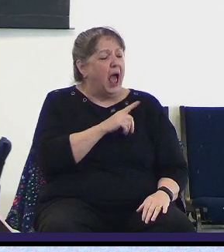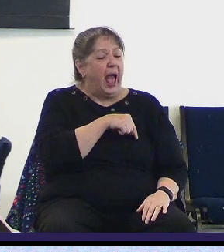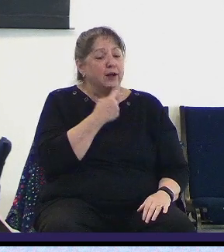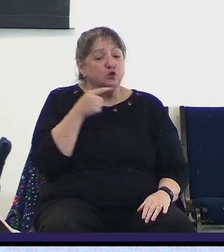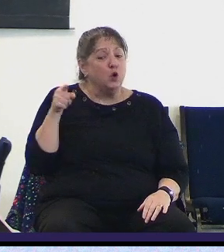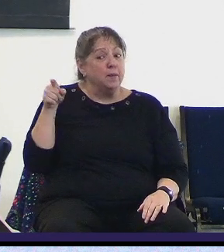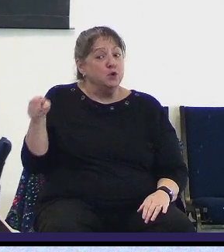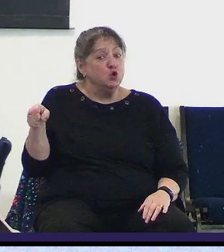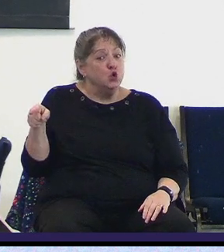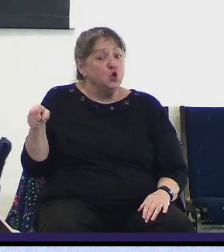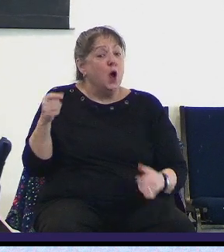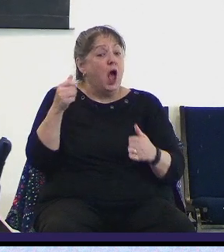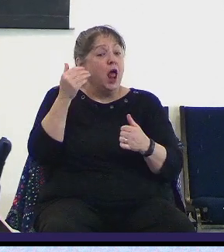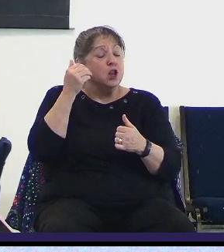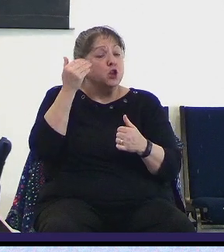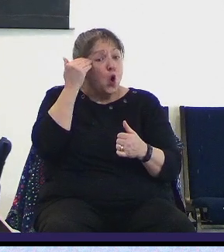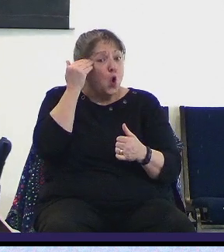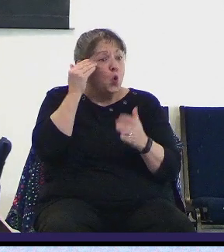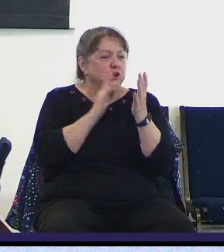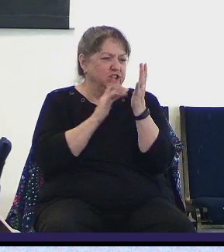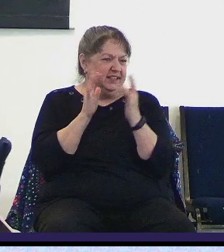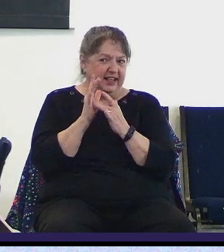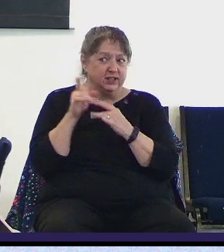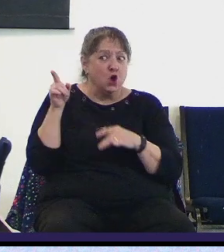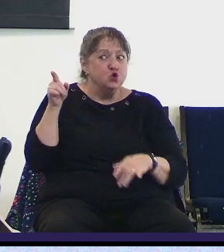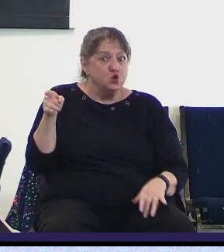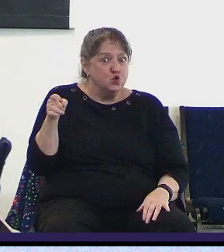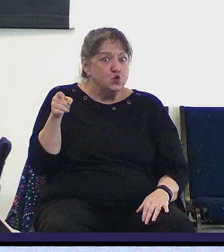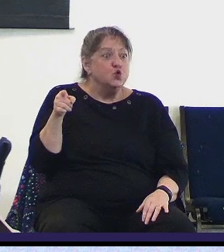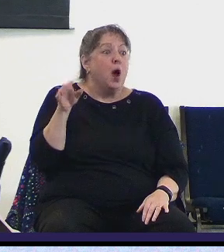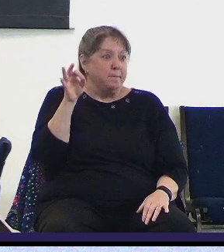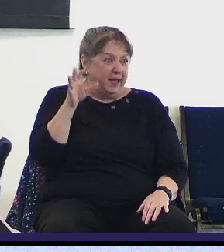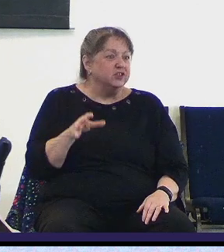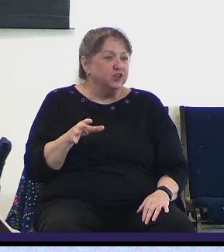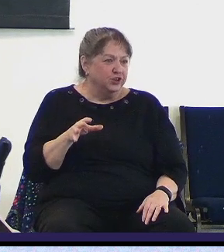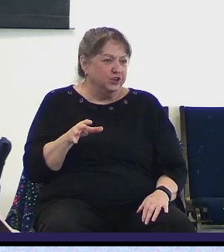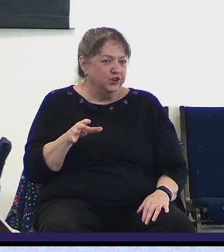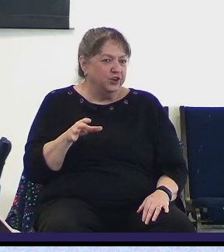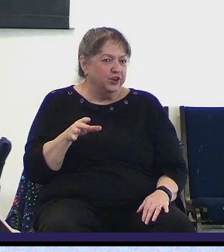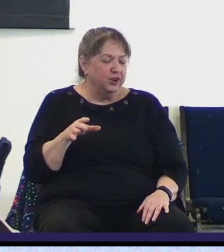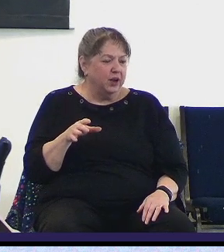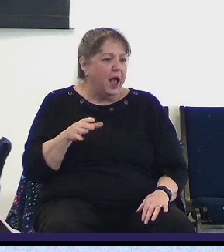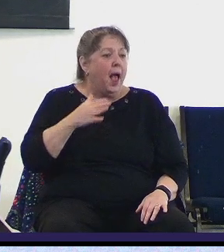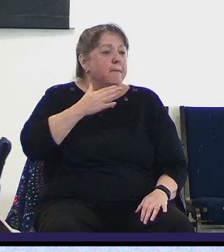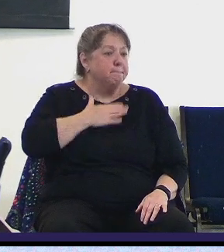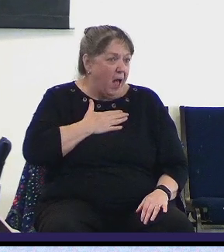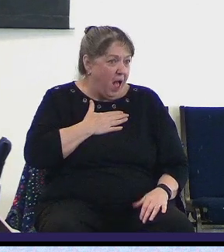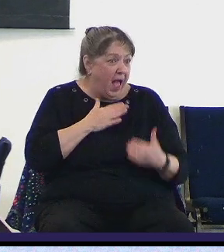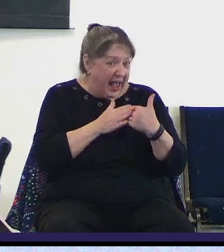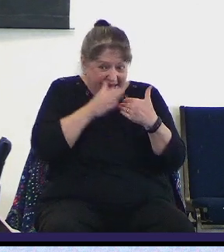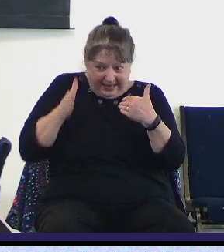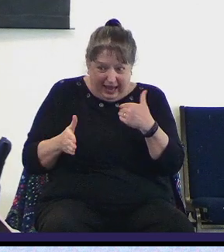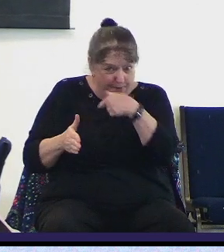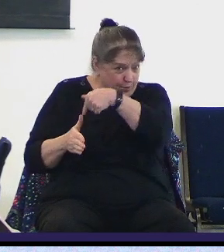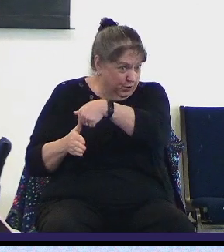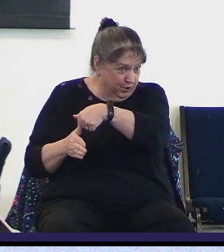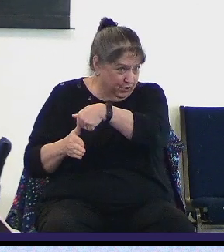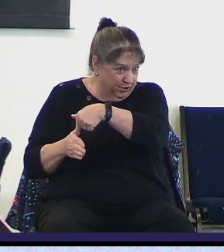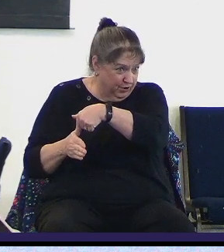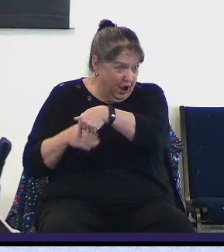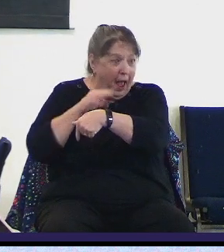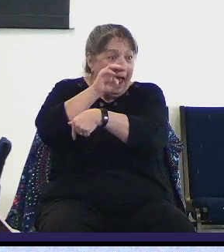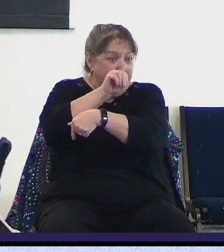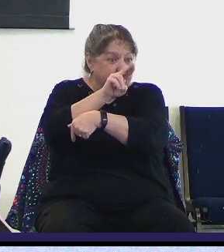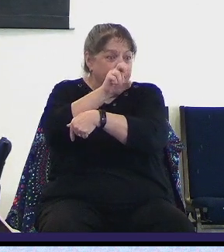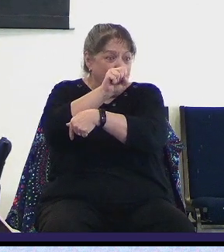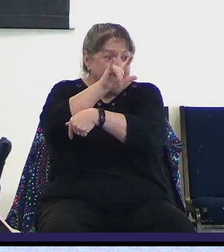you know Jesus and that you can help him find Jesus. My neighbor, who's a Muslim, is evangelizing for